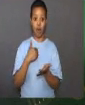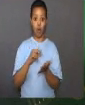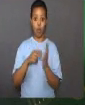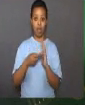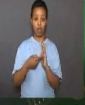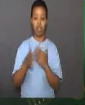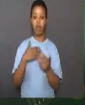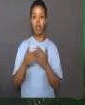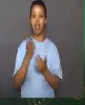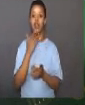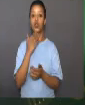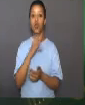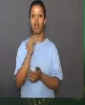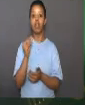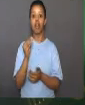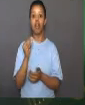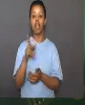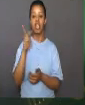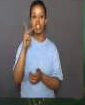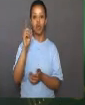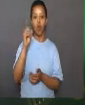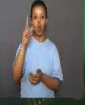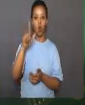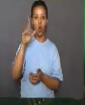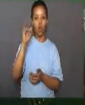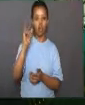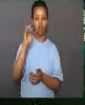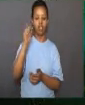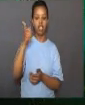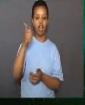simple sugar and a polysaccharide.